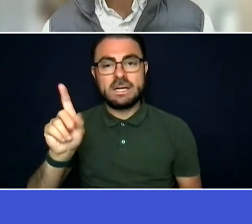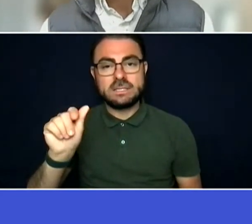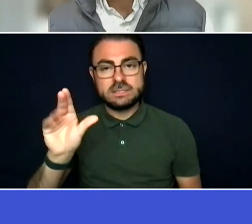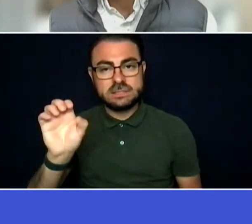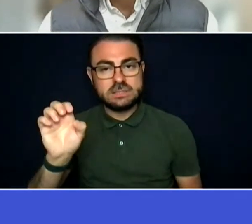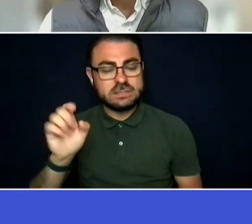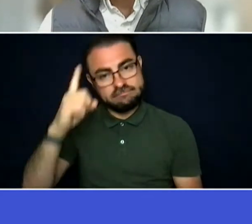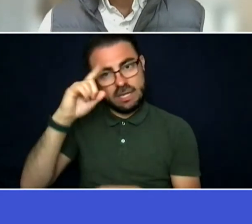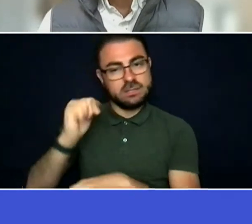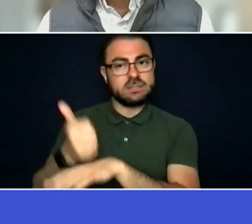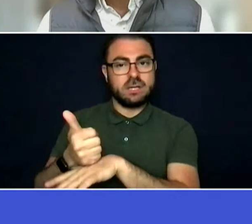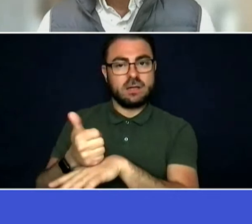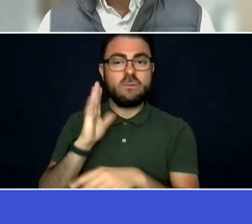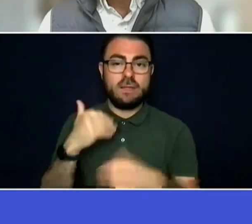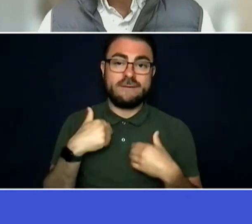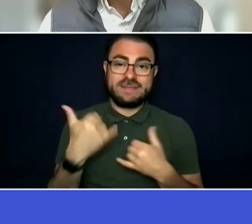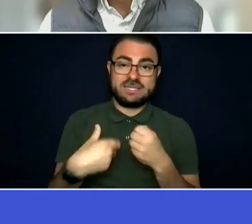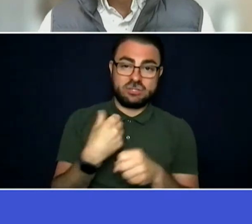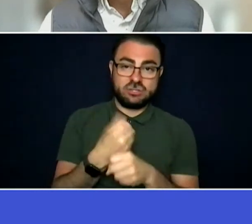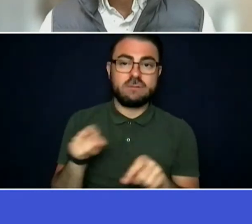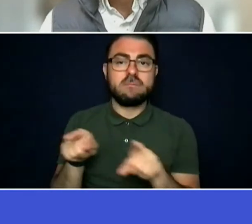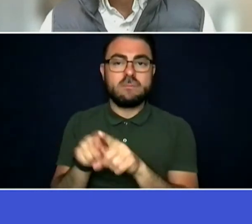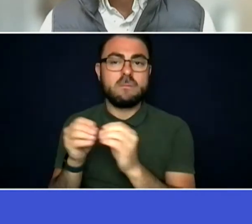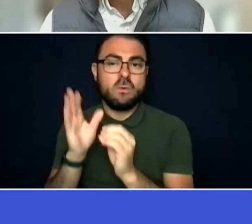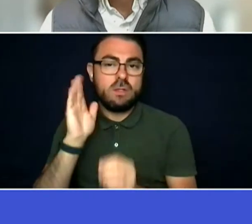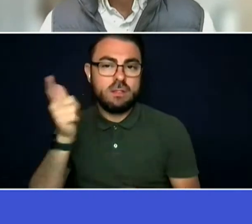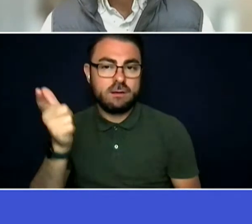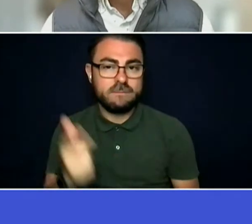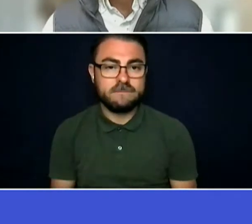this. Okay.